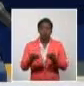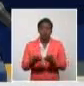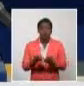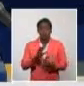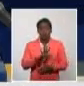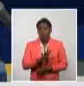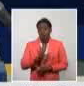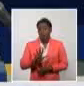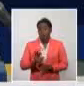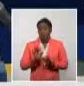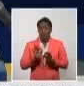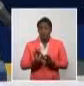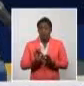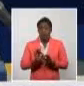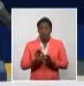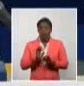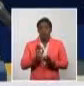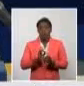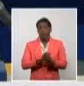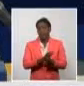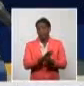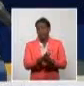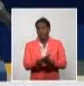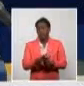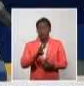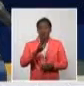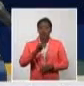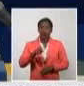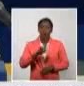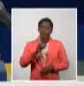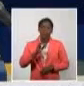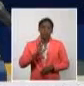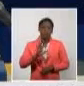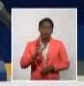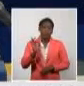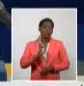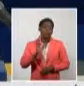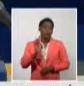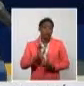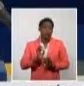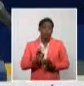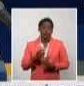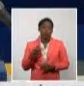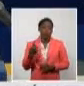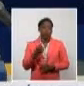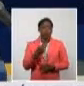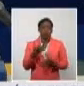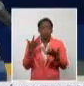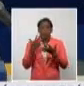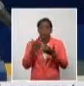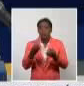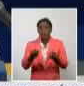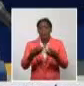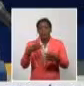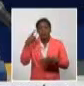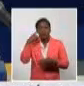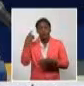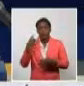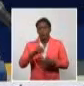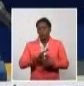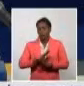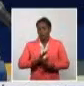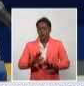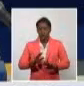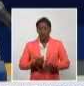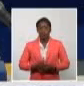accumulated in the entire epidemic, 3.05%, of which we have not been able to determine the source of infection.